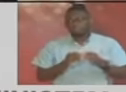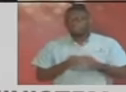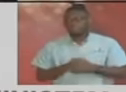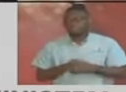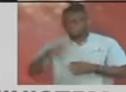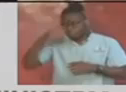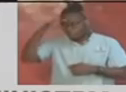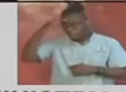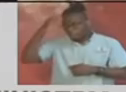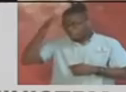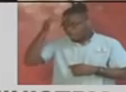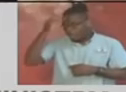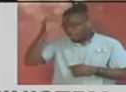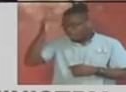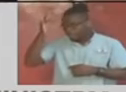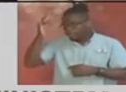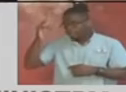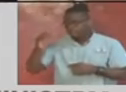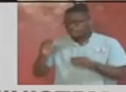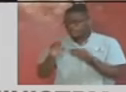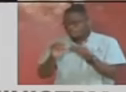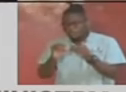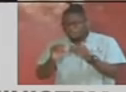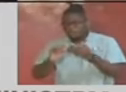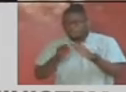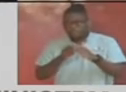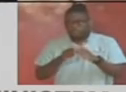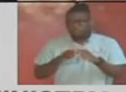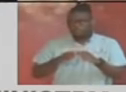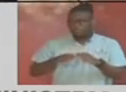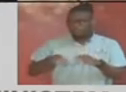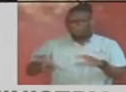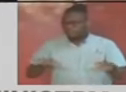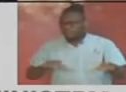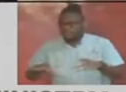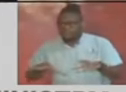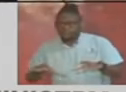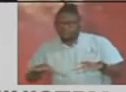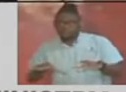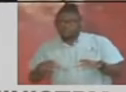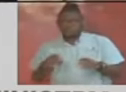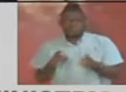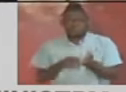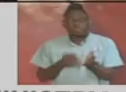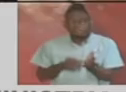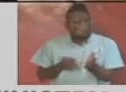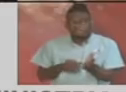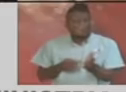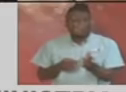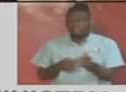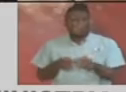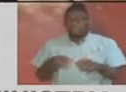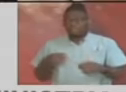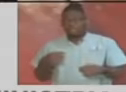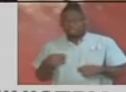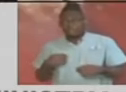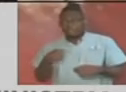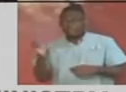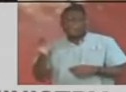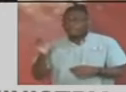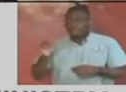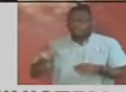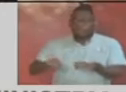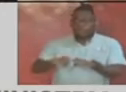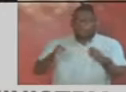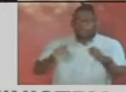of community action. And, so sometimes there is a bit of disparity indicating where you may say borders have opened and the numbers